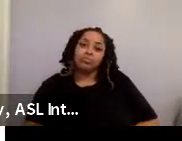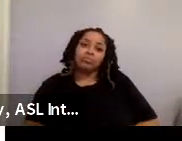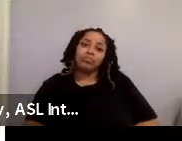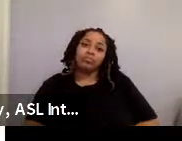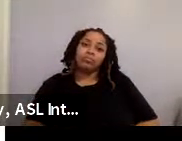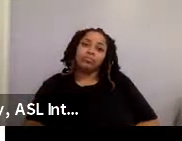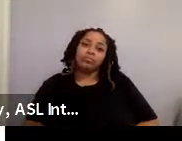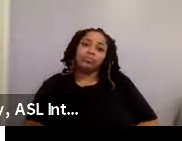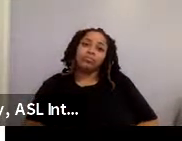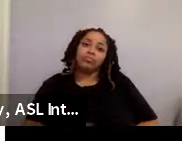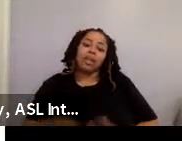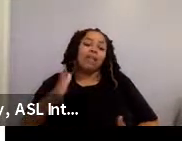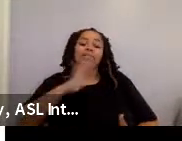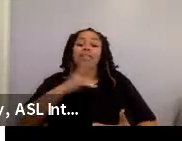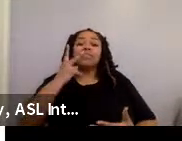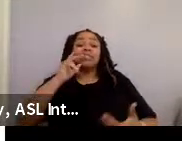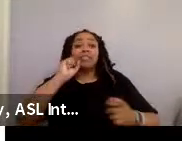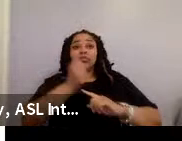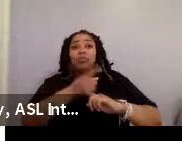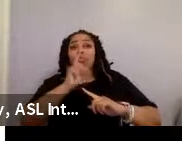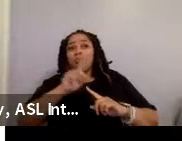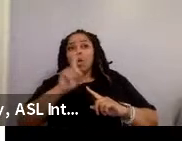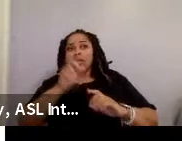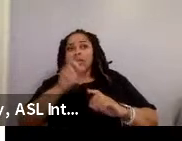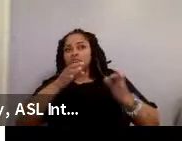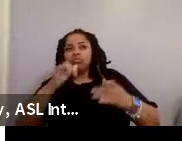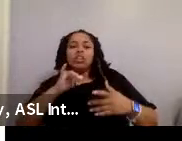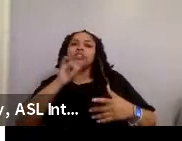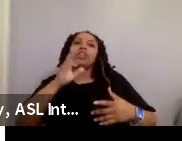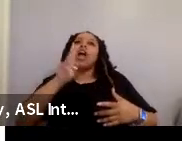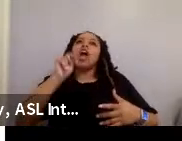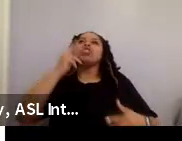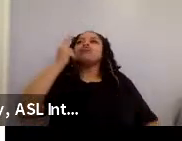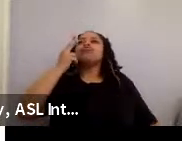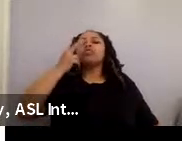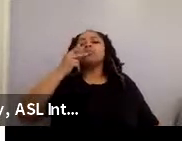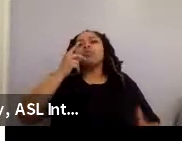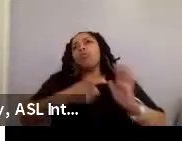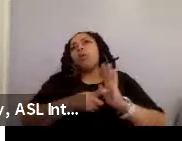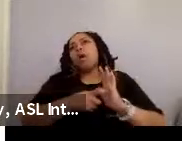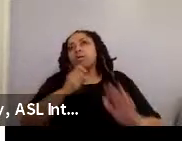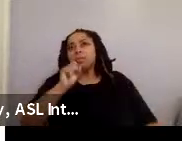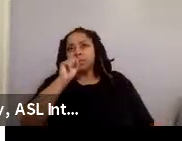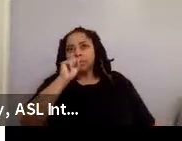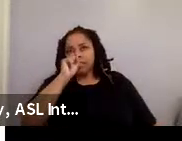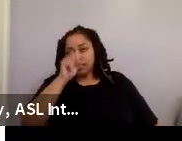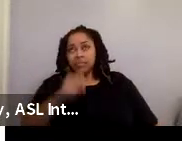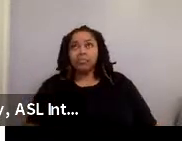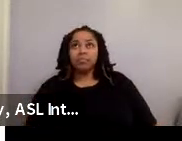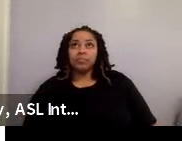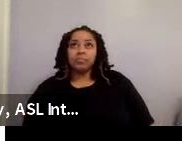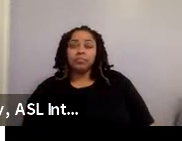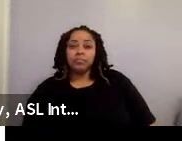never seen a situation where descriptive identification was an unreasonable requirement. Next slide,